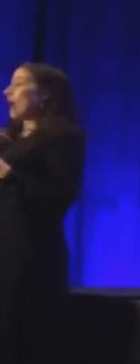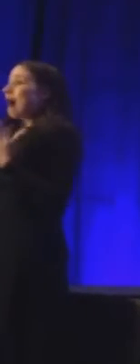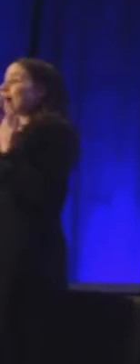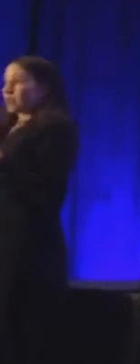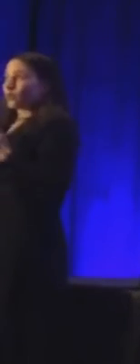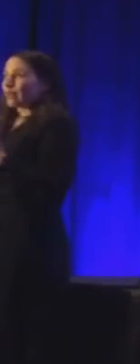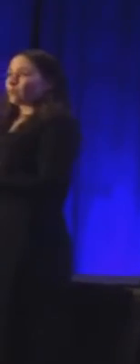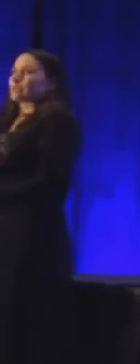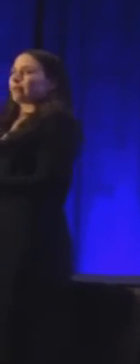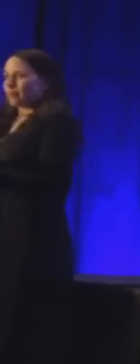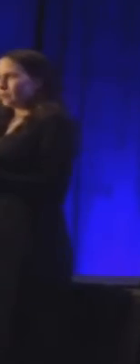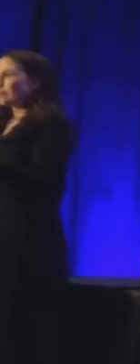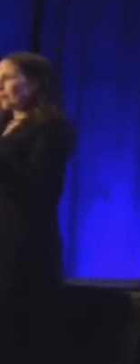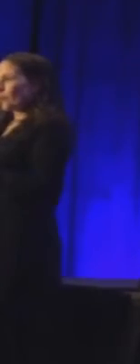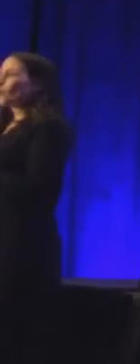being like, hey man,